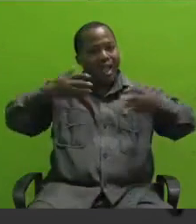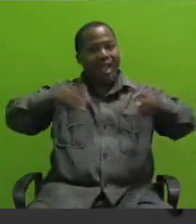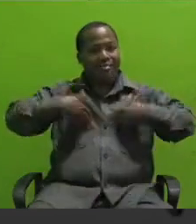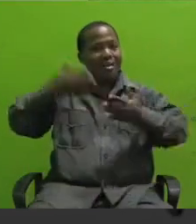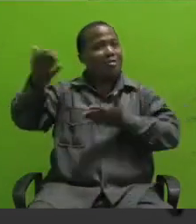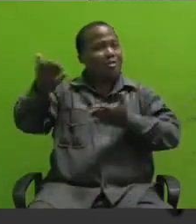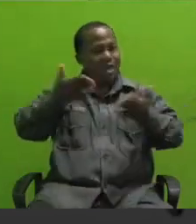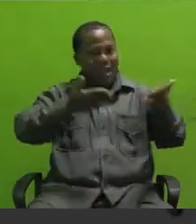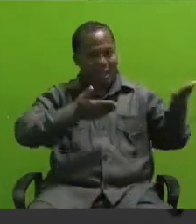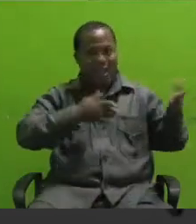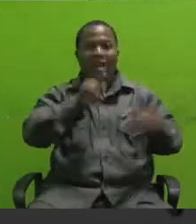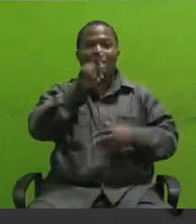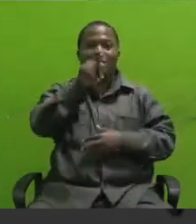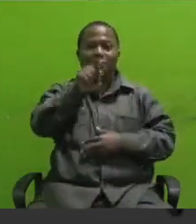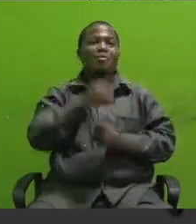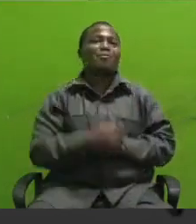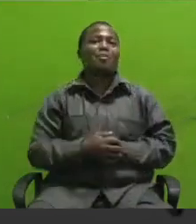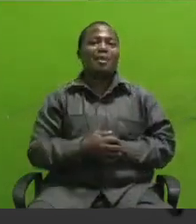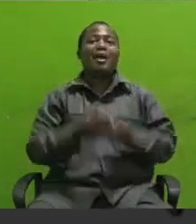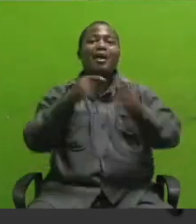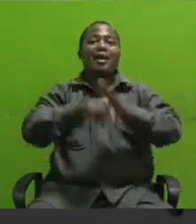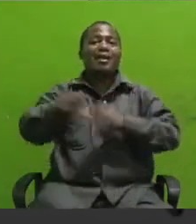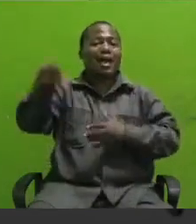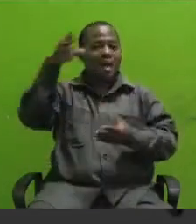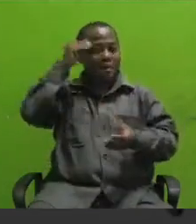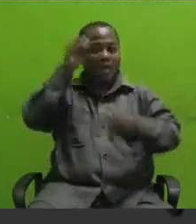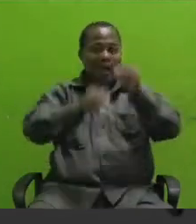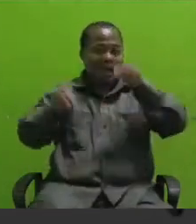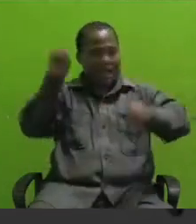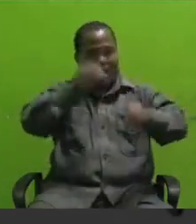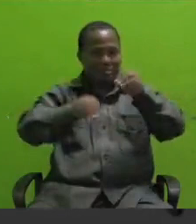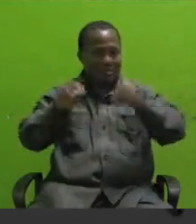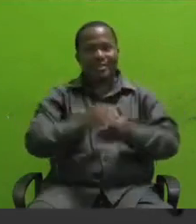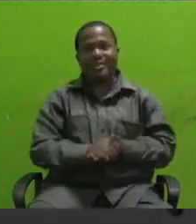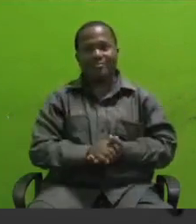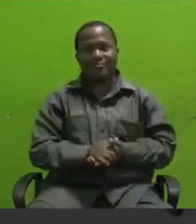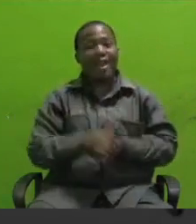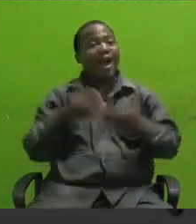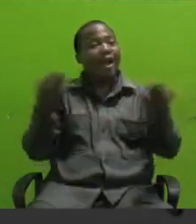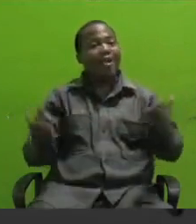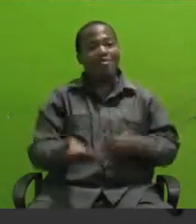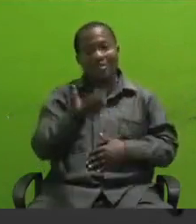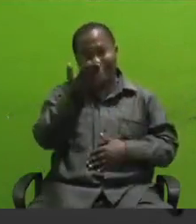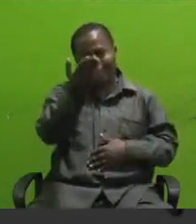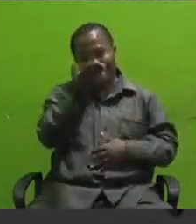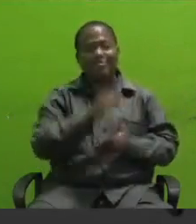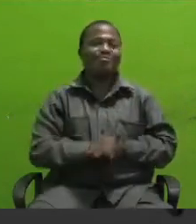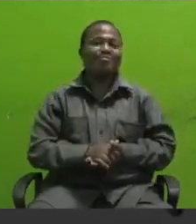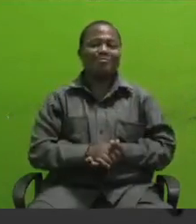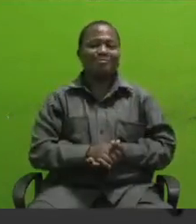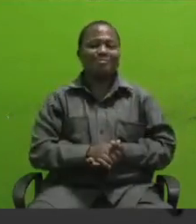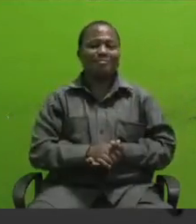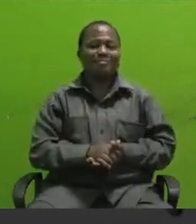I'm very happy to welcome you to our chemistry program. What about you, my